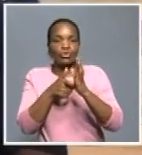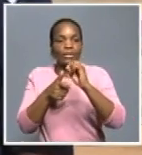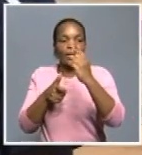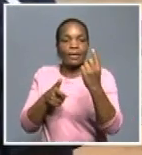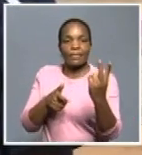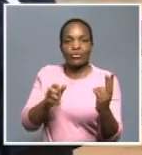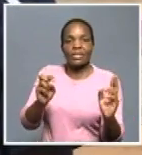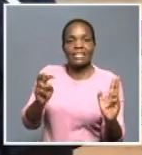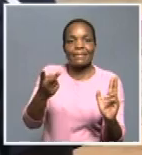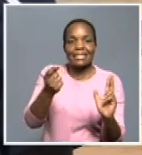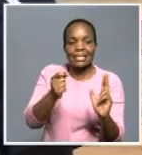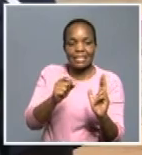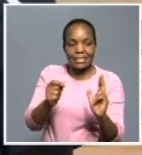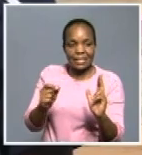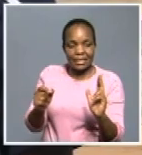Deputy Secretary